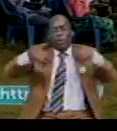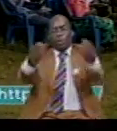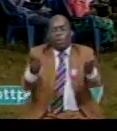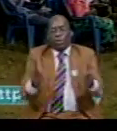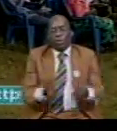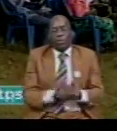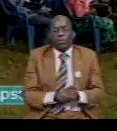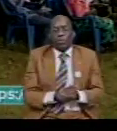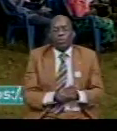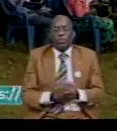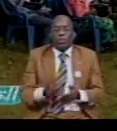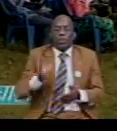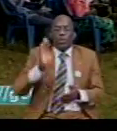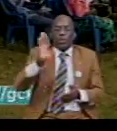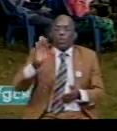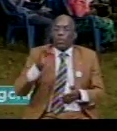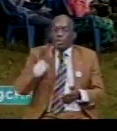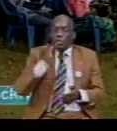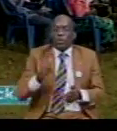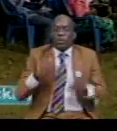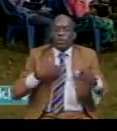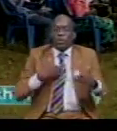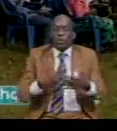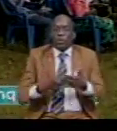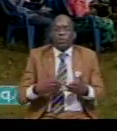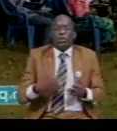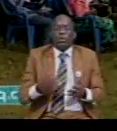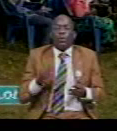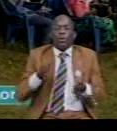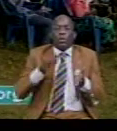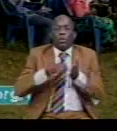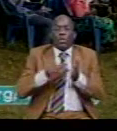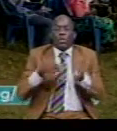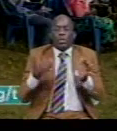Yours is by the way. Check it. It's already there.